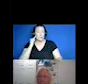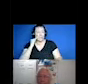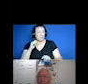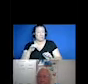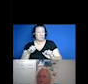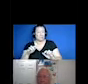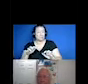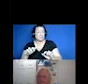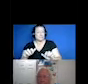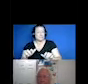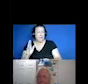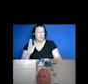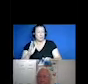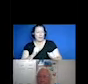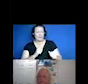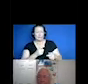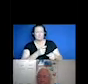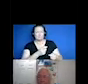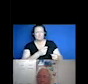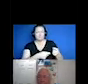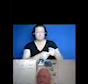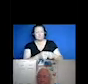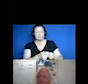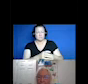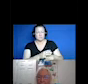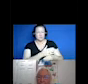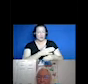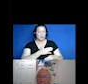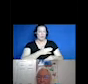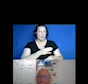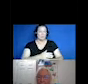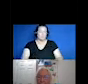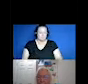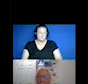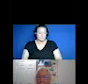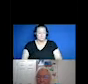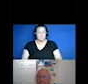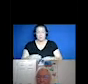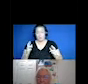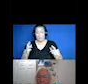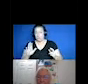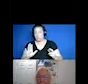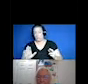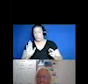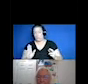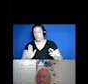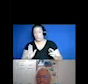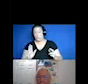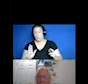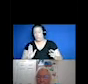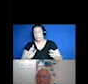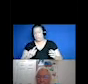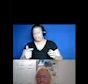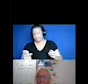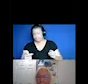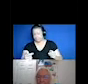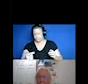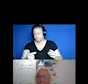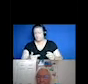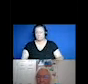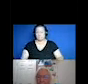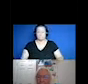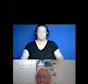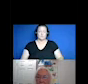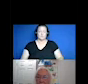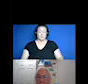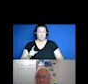stall. Then I can share my screen instead, but hopefully it'll update in the meantime. Okay, should